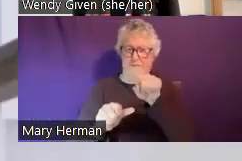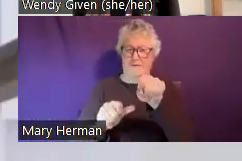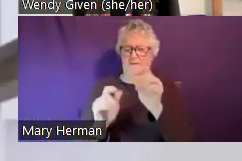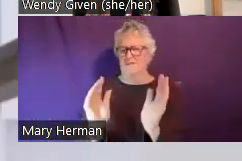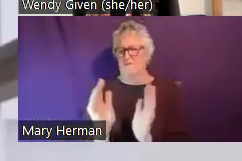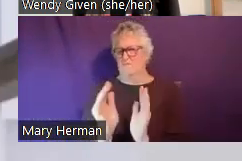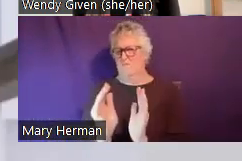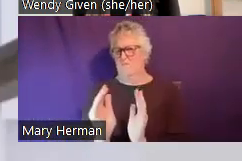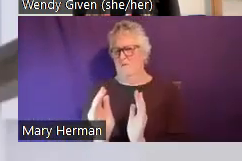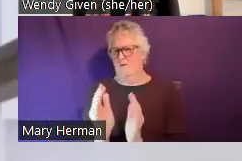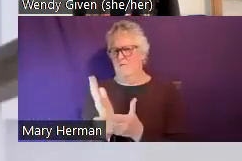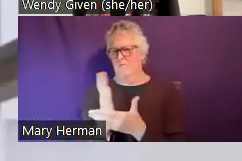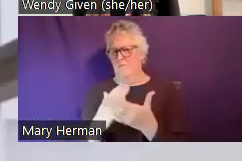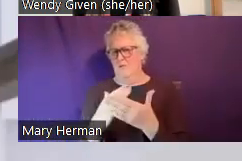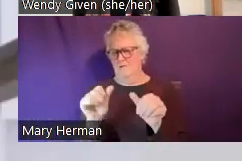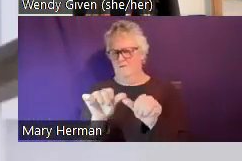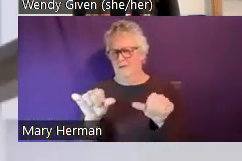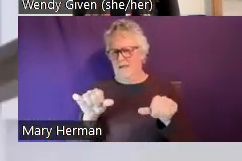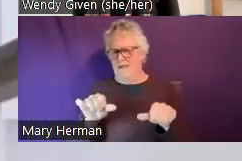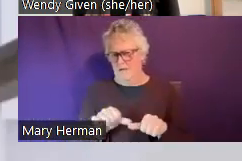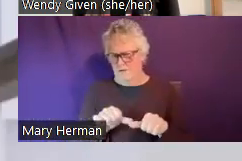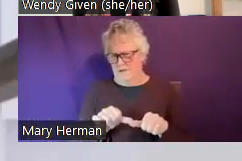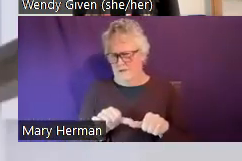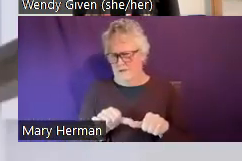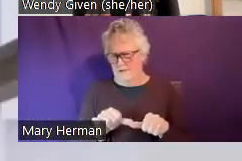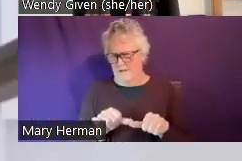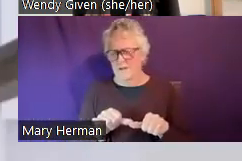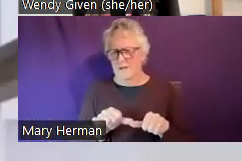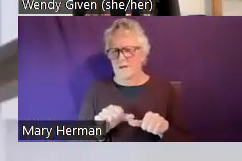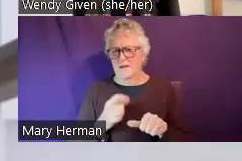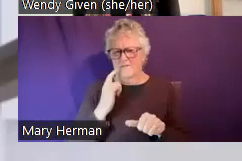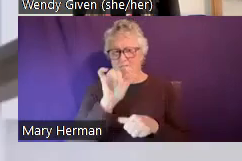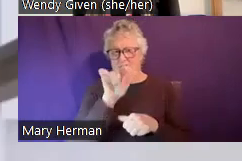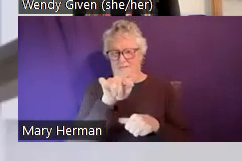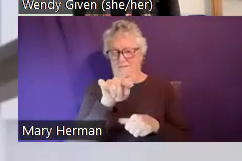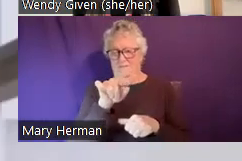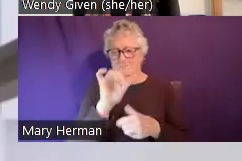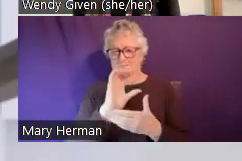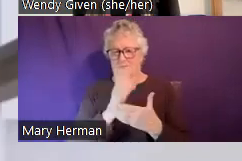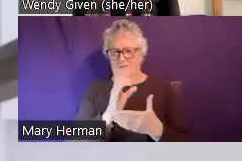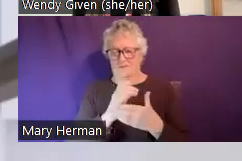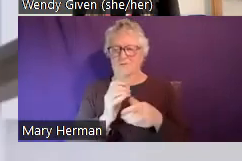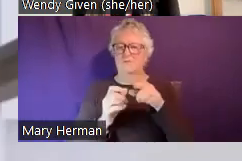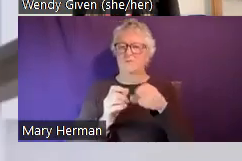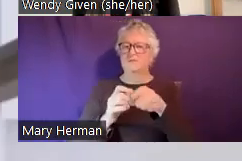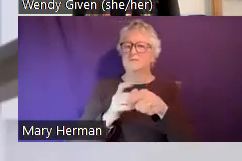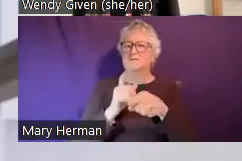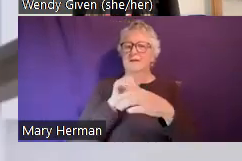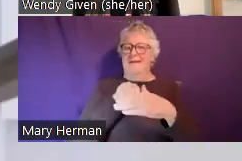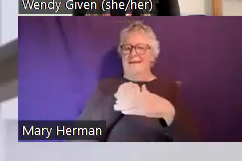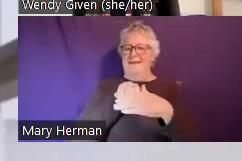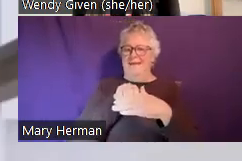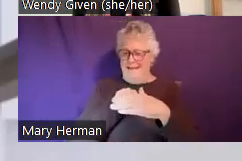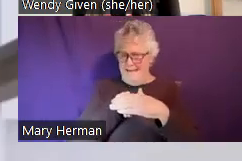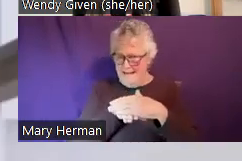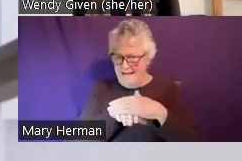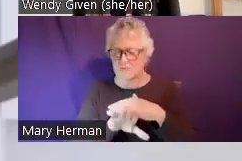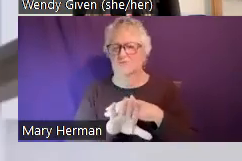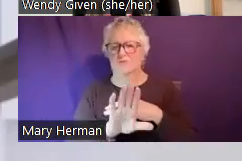the area, in fact, in this picture. So, and this is the entry to the